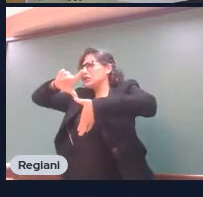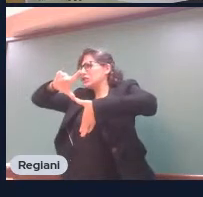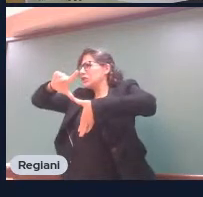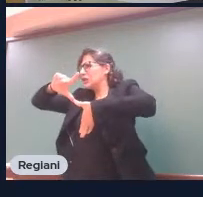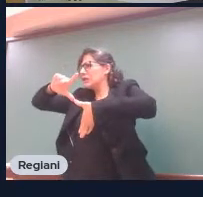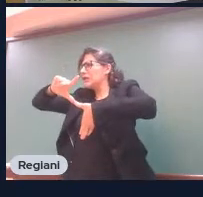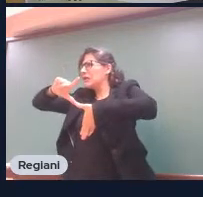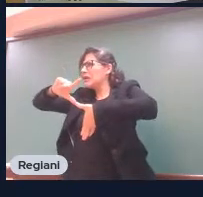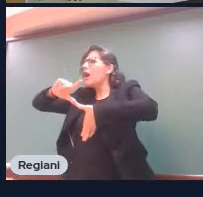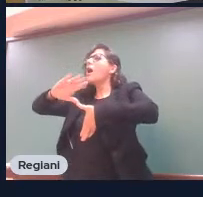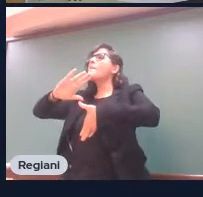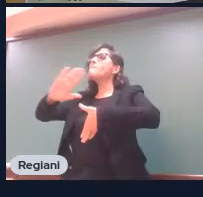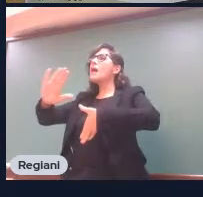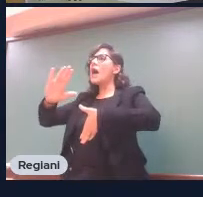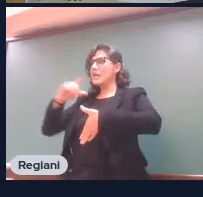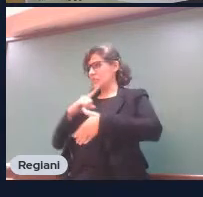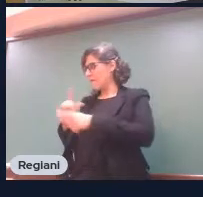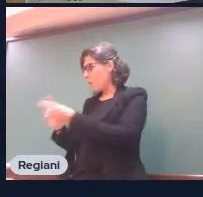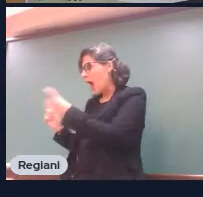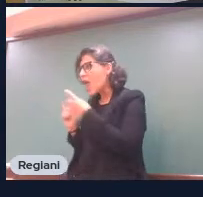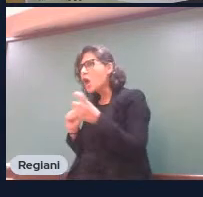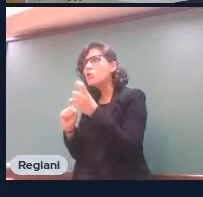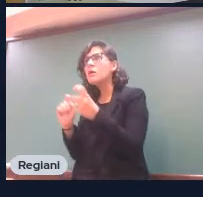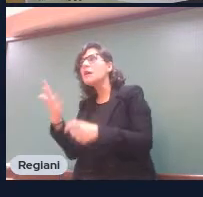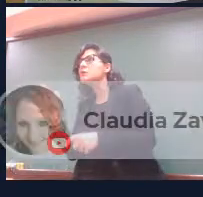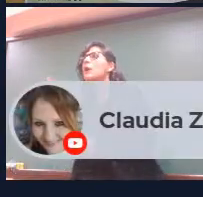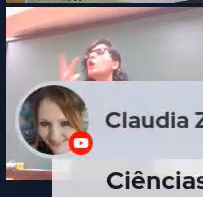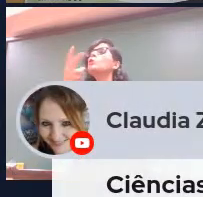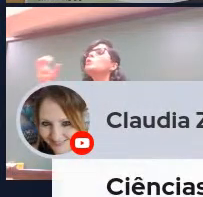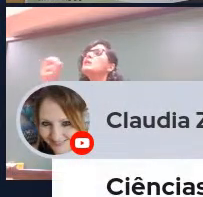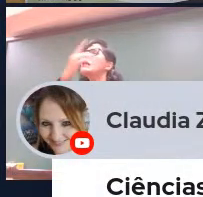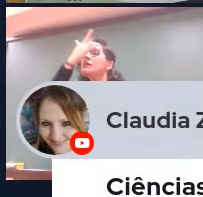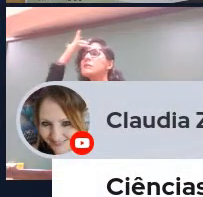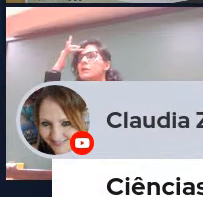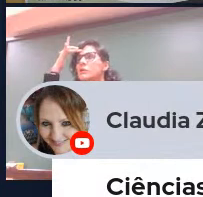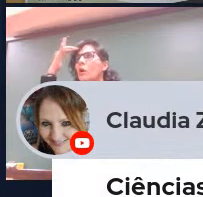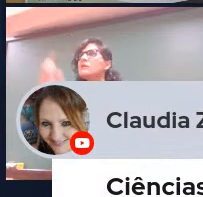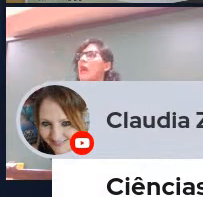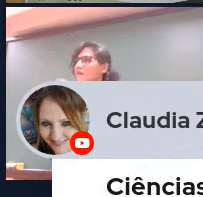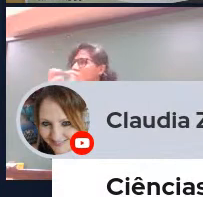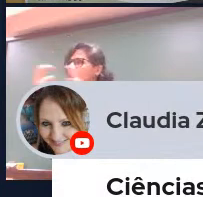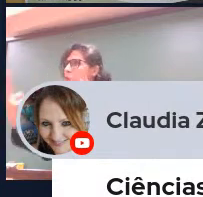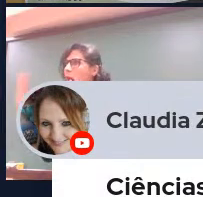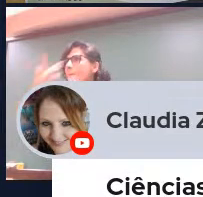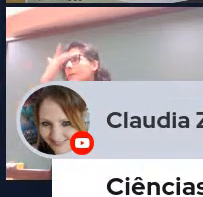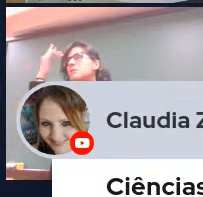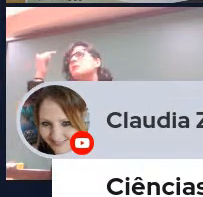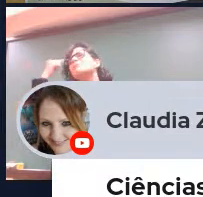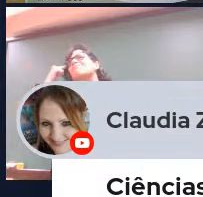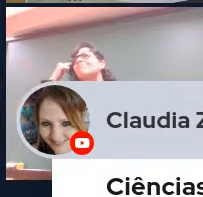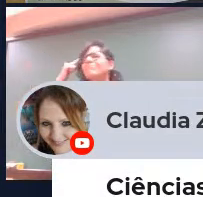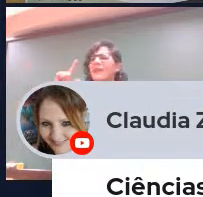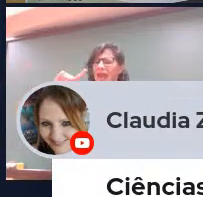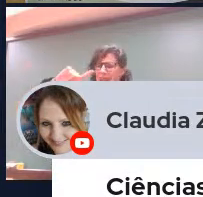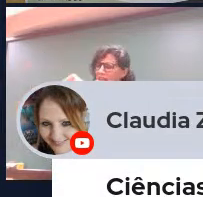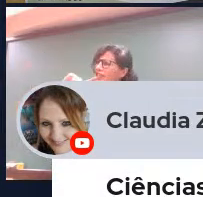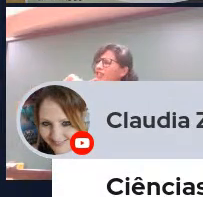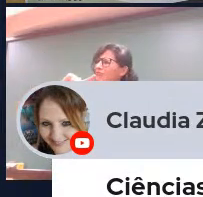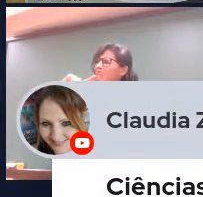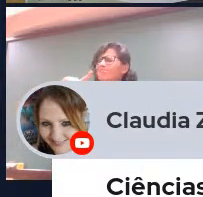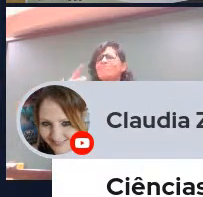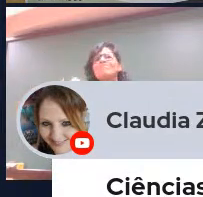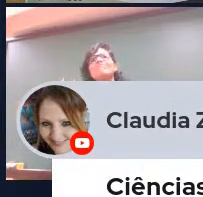mais de 200 pessoas naquela reunião online, nós entendemos que Latinlex não